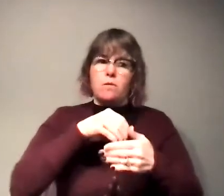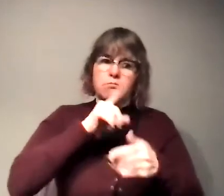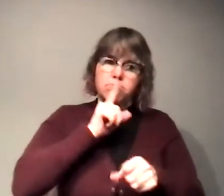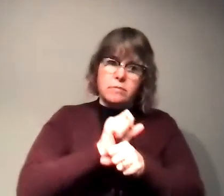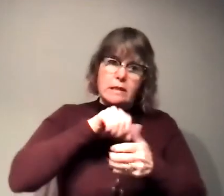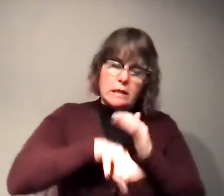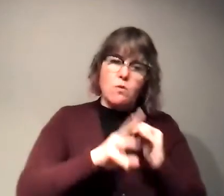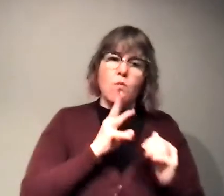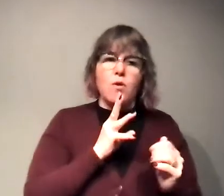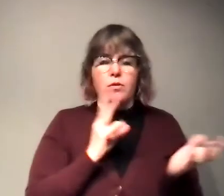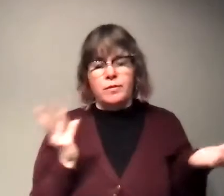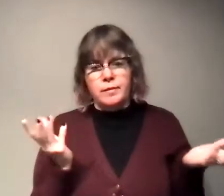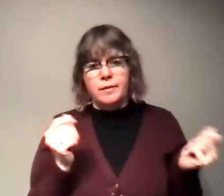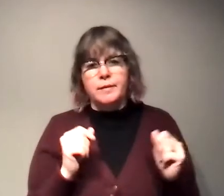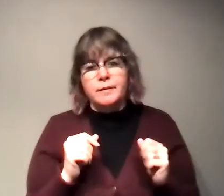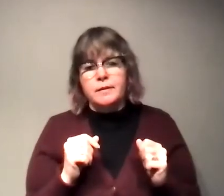really help to